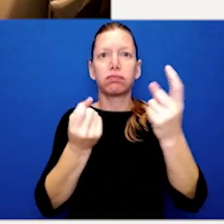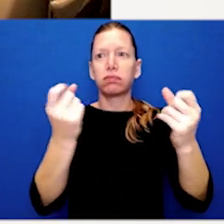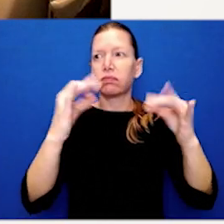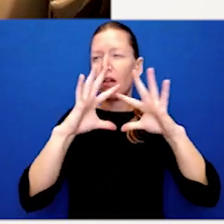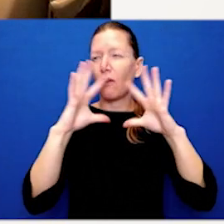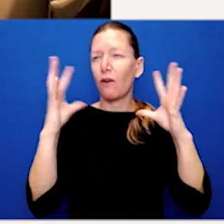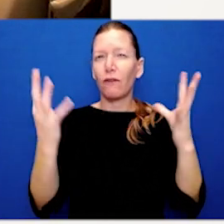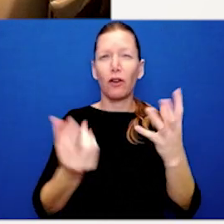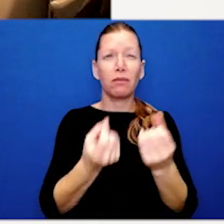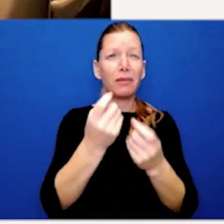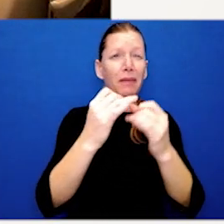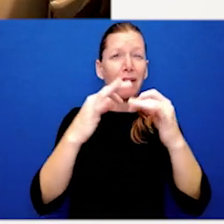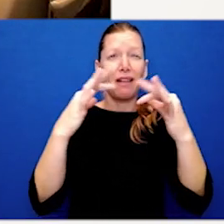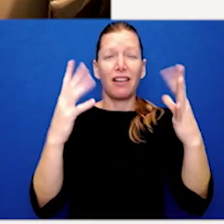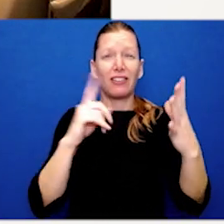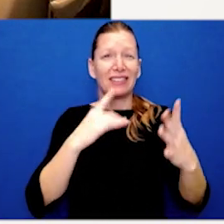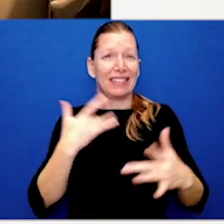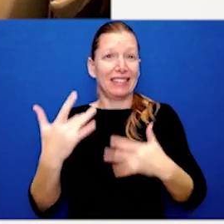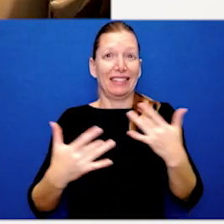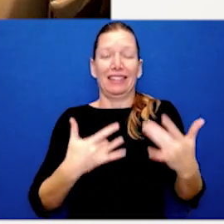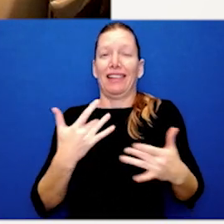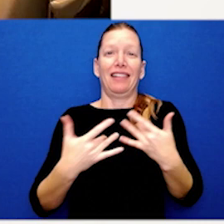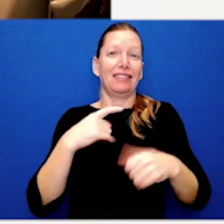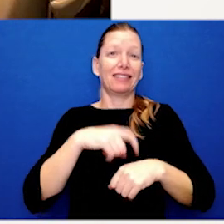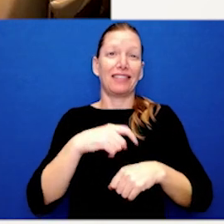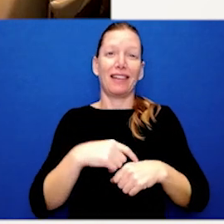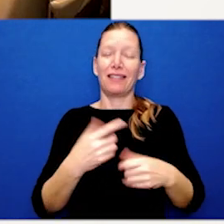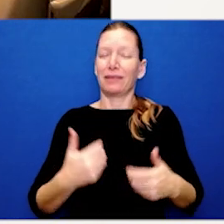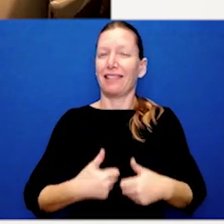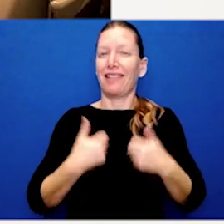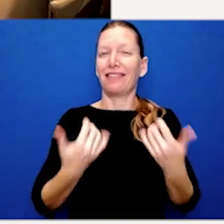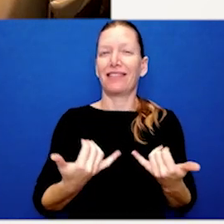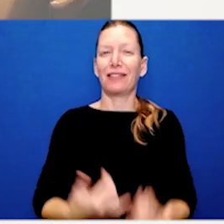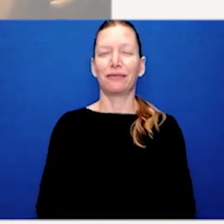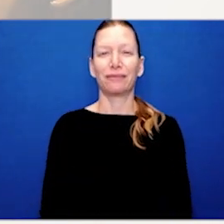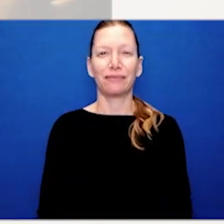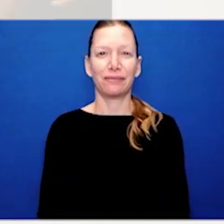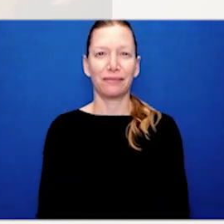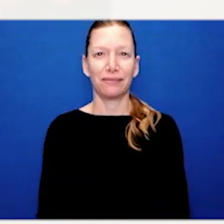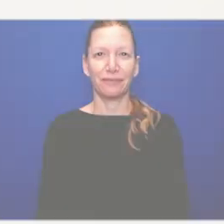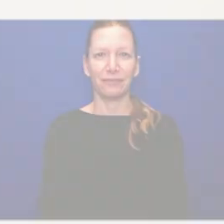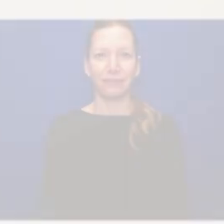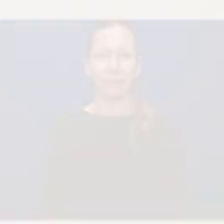it's bubbling around the world, and it's an incredibly exciting time to be alive.